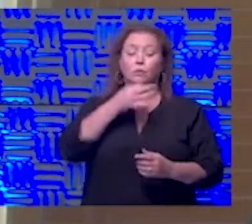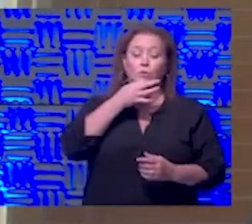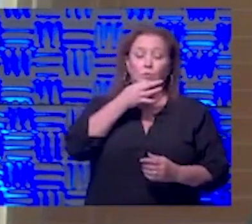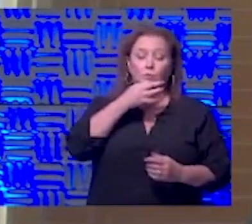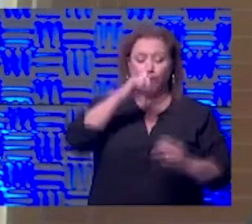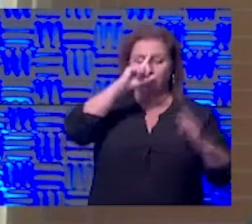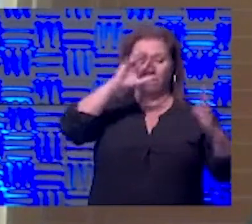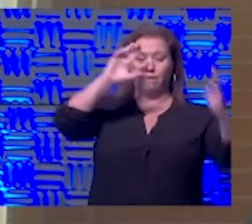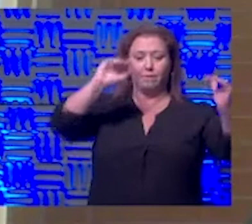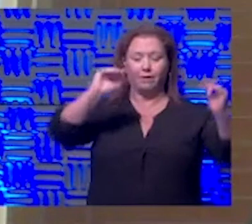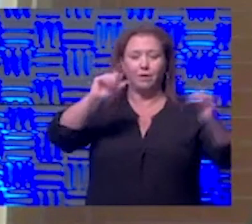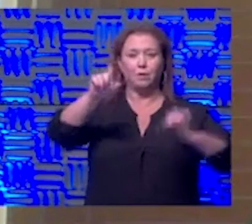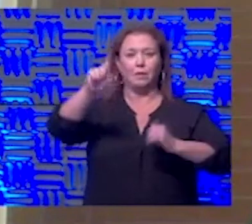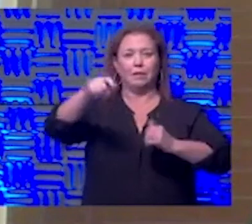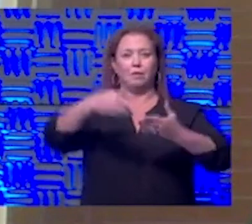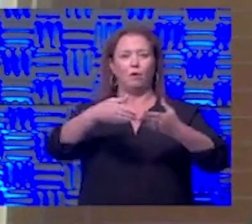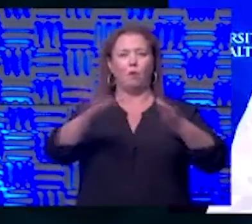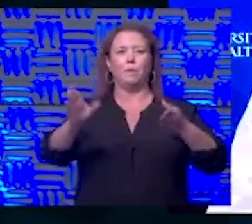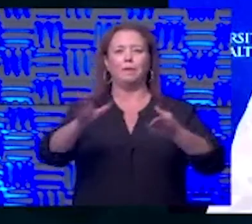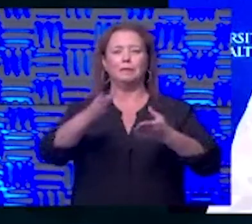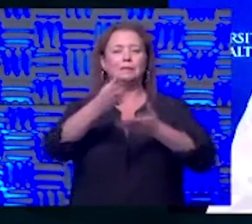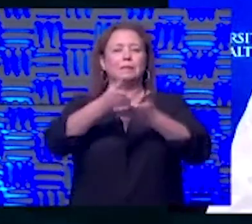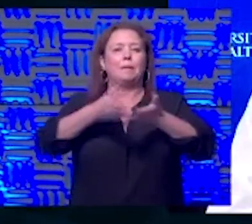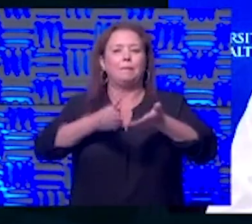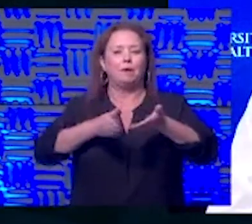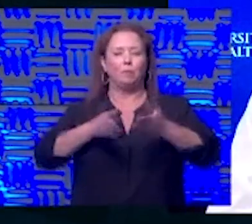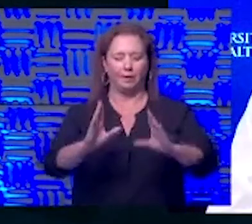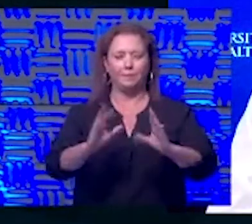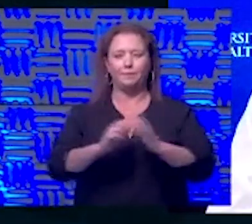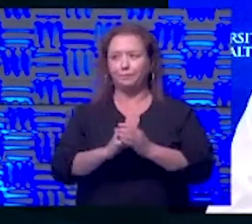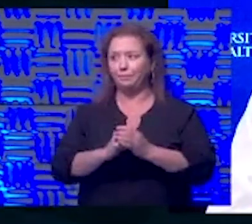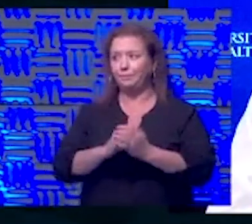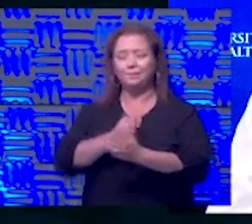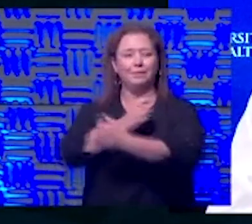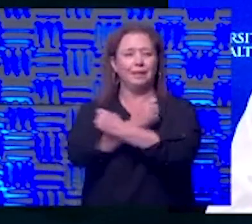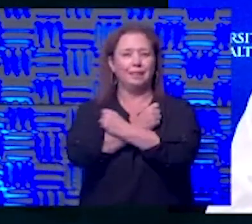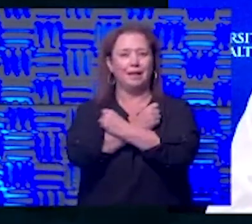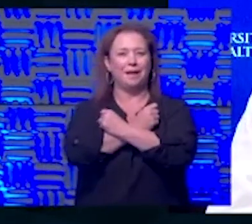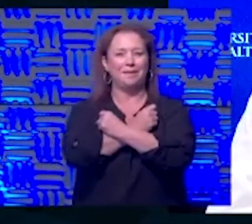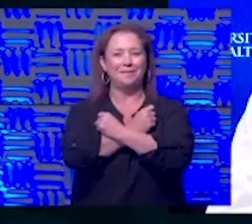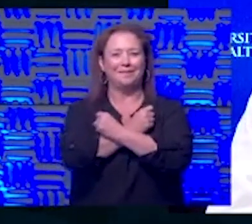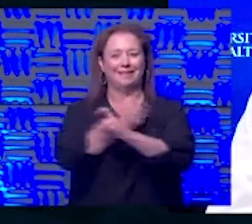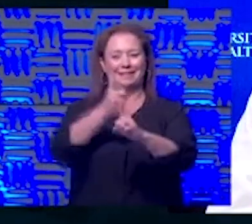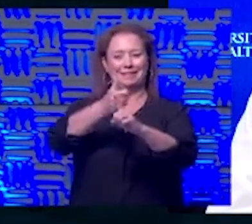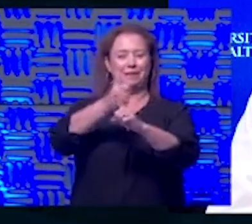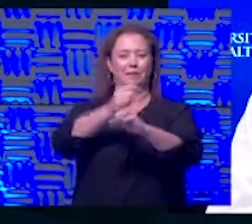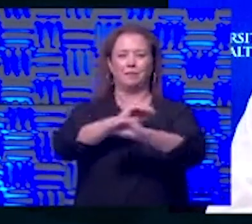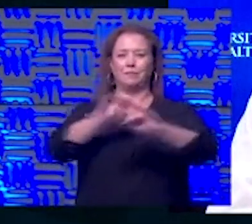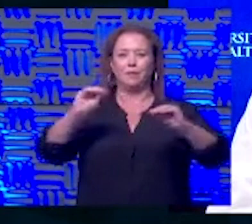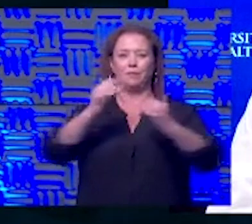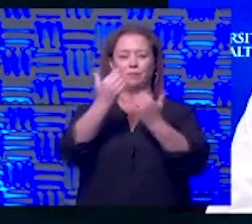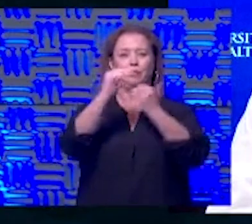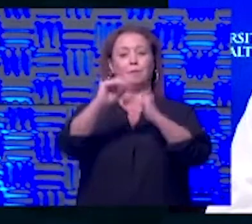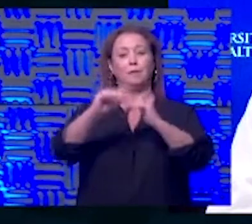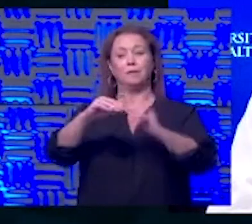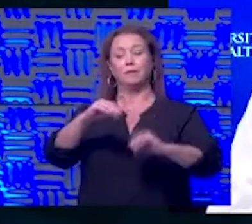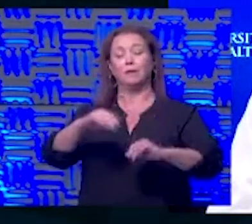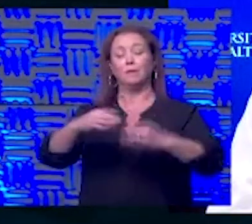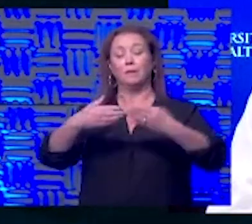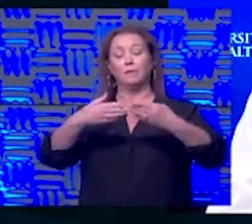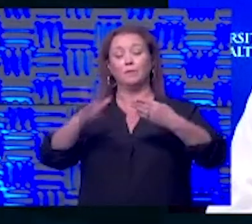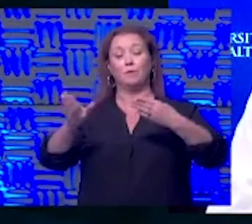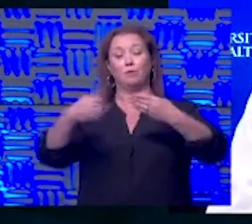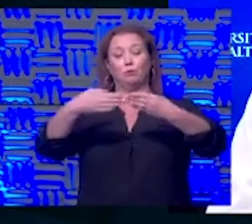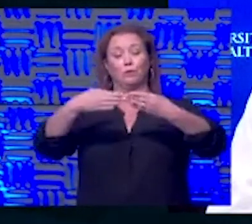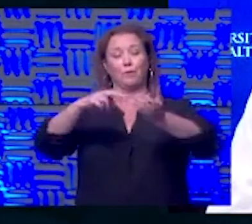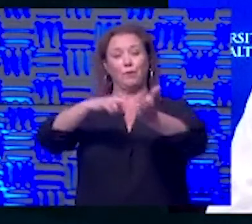later, it has to happen in some ways. But yeah, love knows no bounds, but the doors of a nursing home being closed